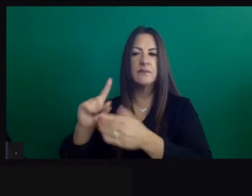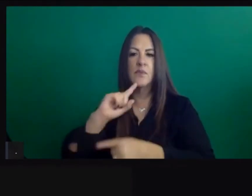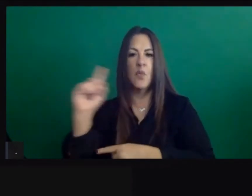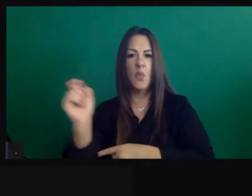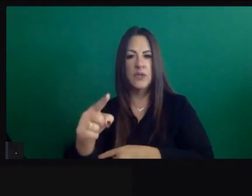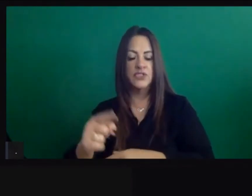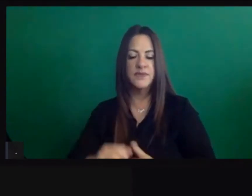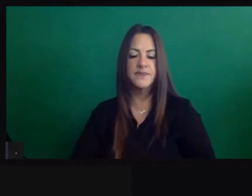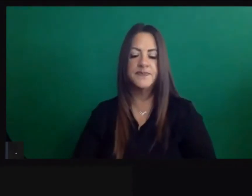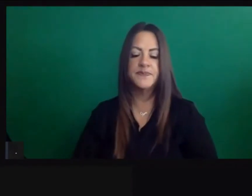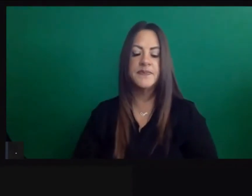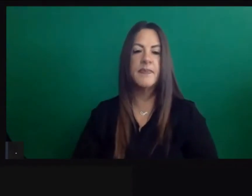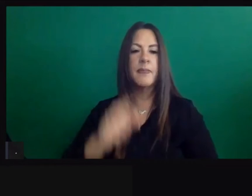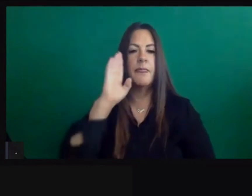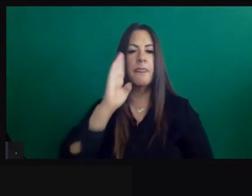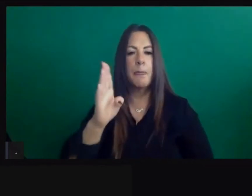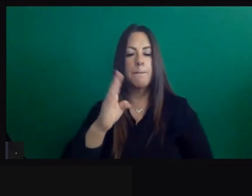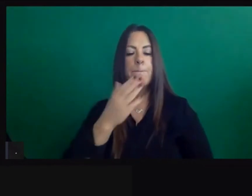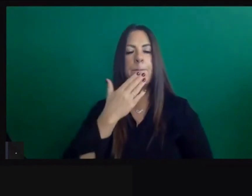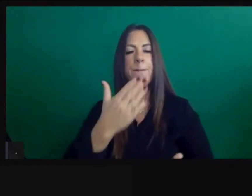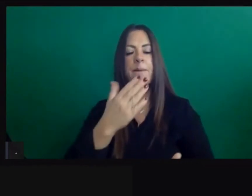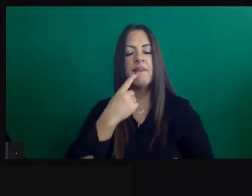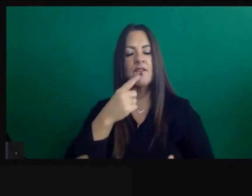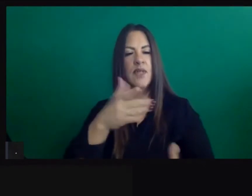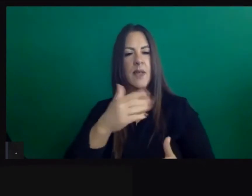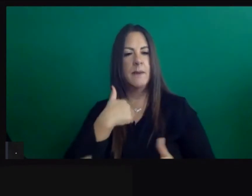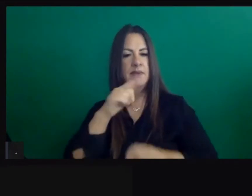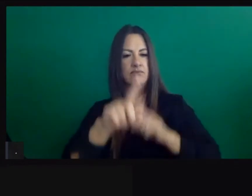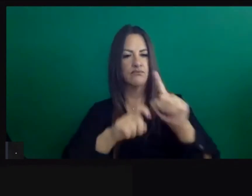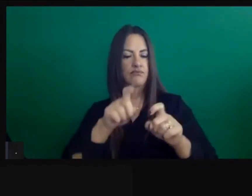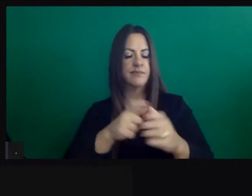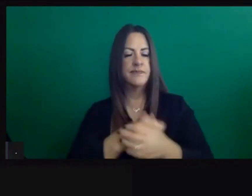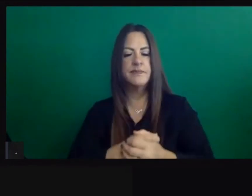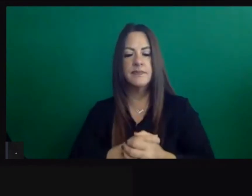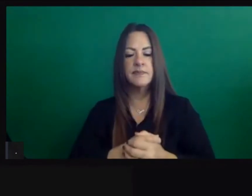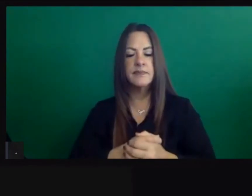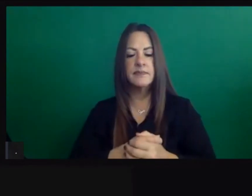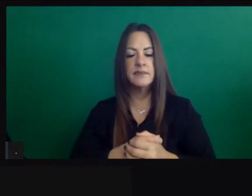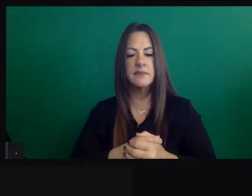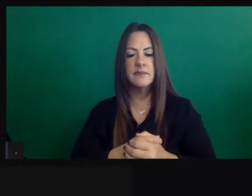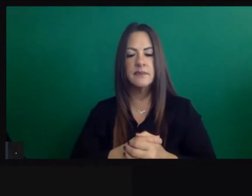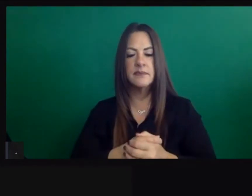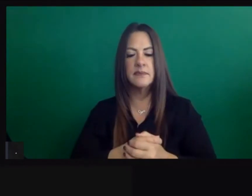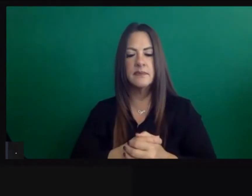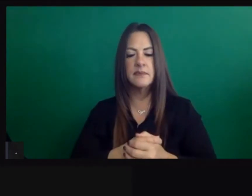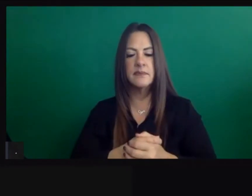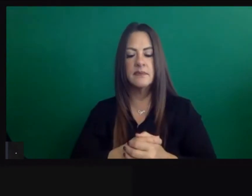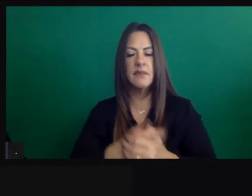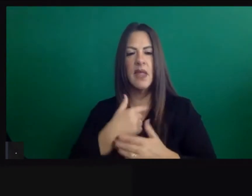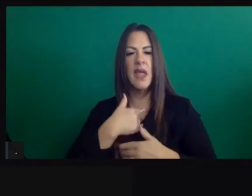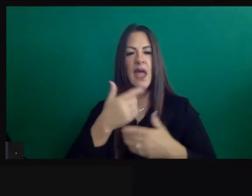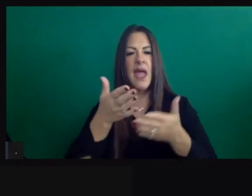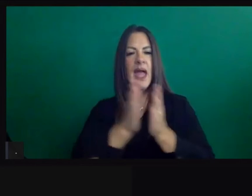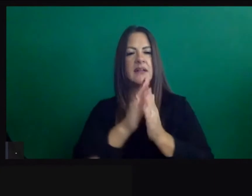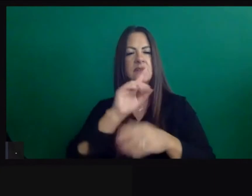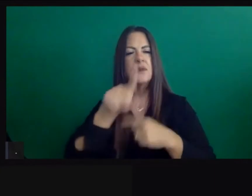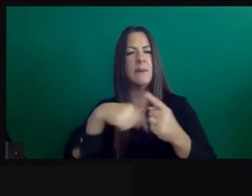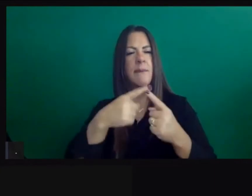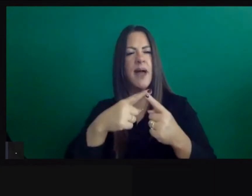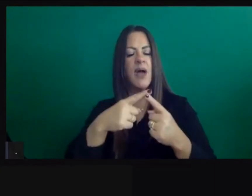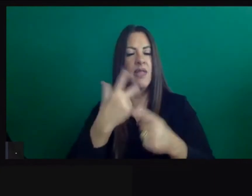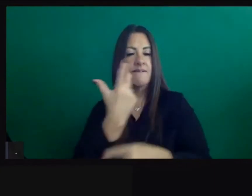Hi, Dr. Ghaly. Thanks so much for taking our questions. I'm kind of building off of some of these vaccine distribution